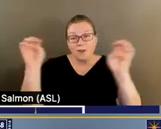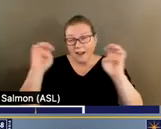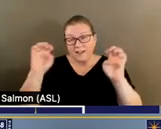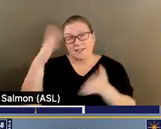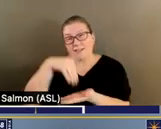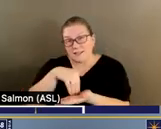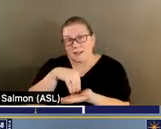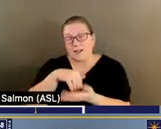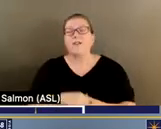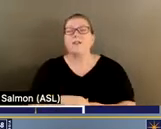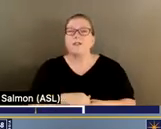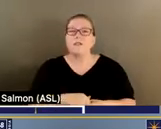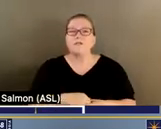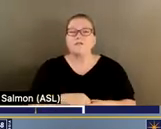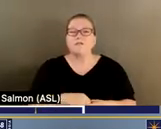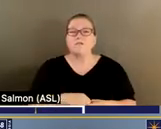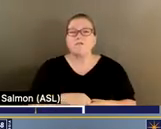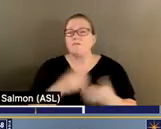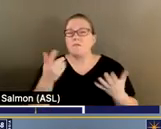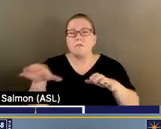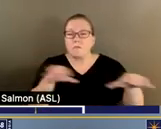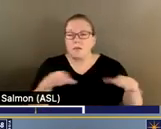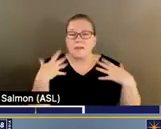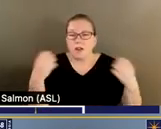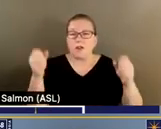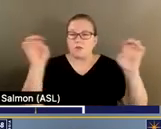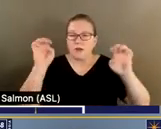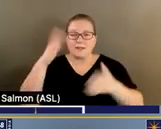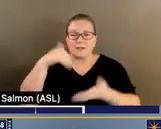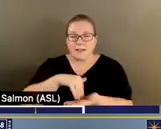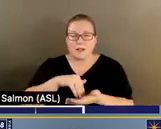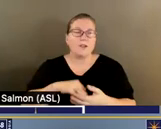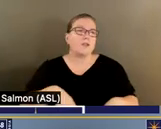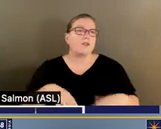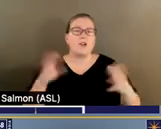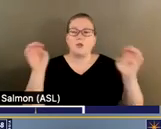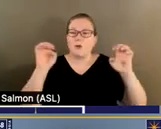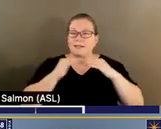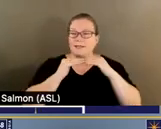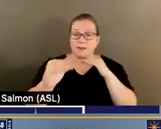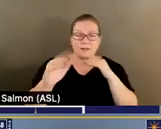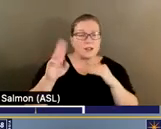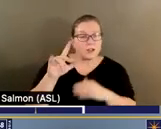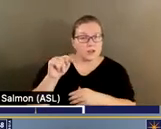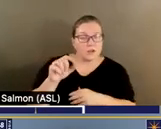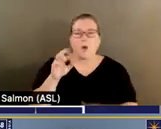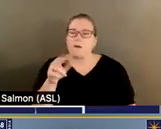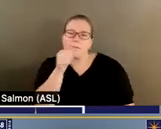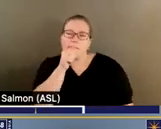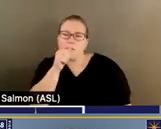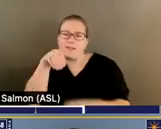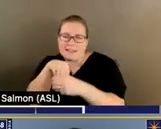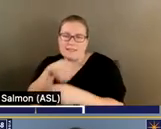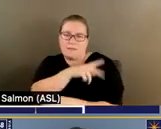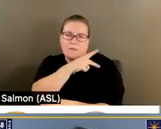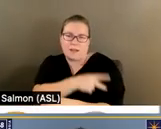setting, a behavioral health crisis center, crisis stabilization unit, or a private inpatient setting. Next